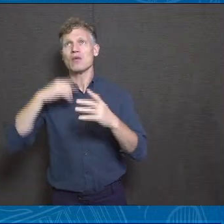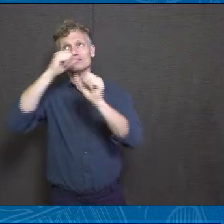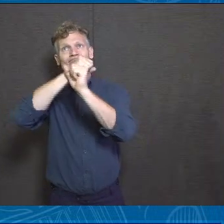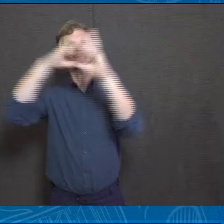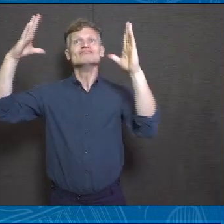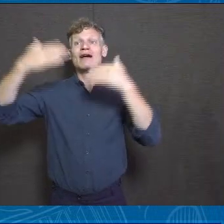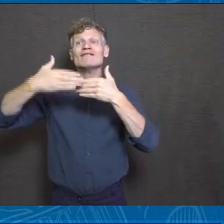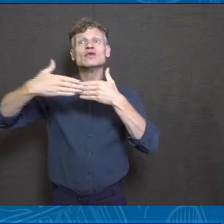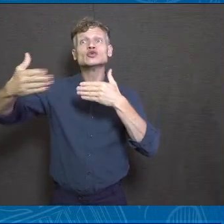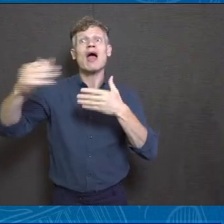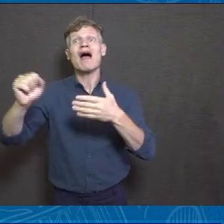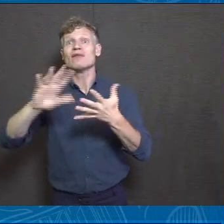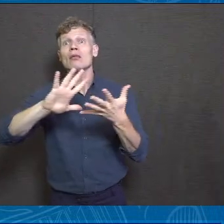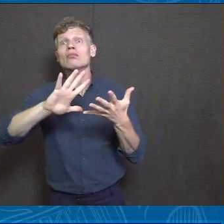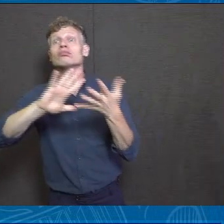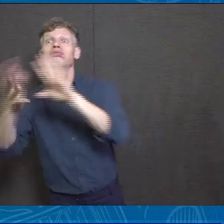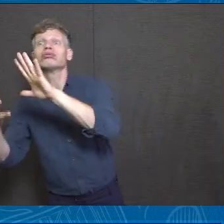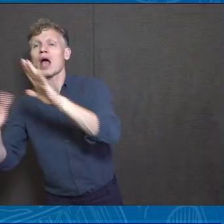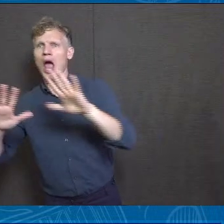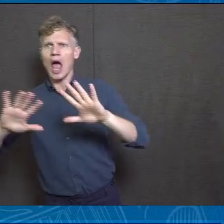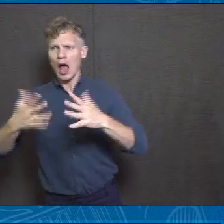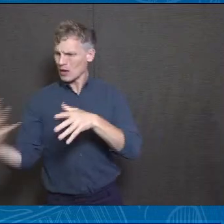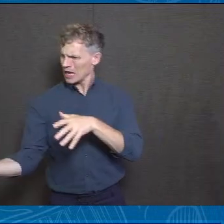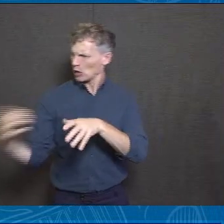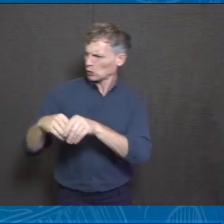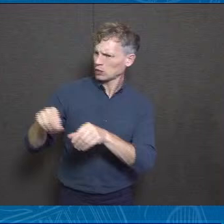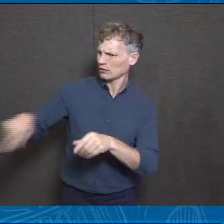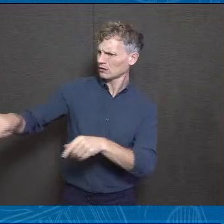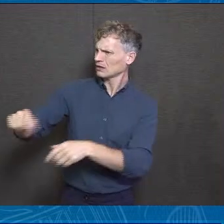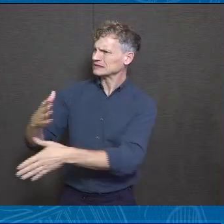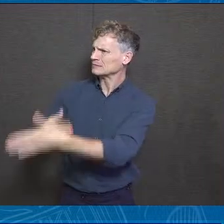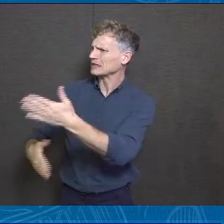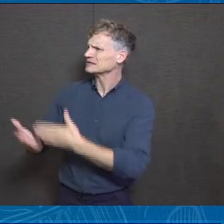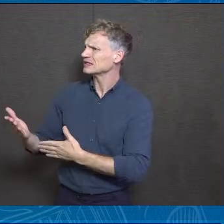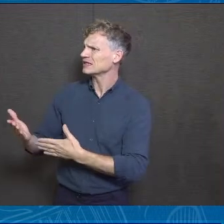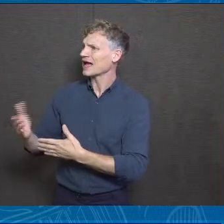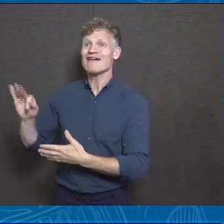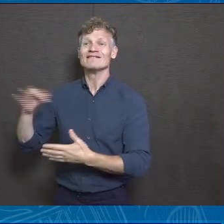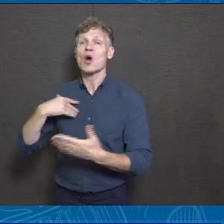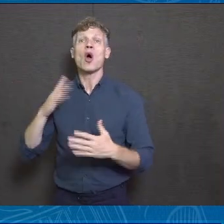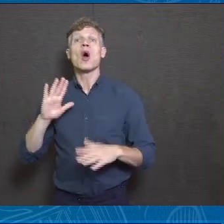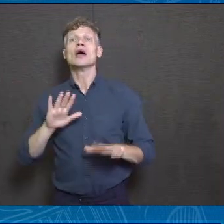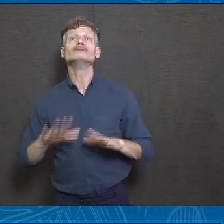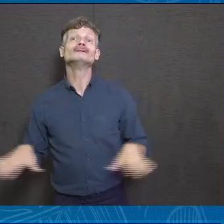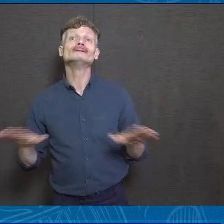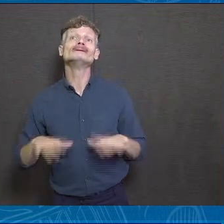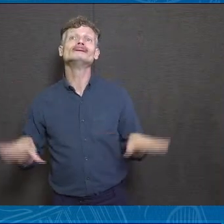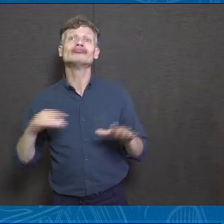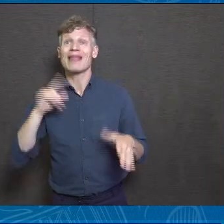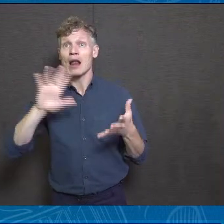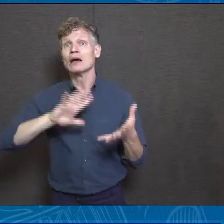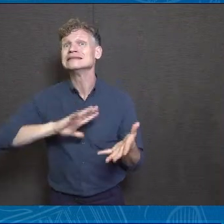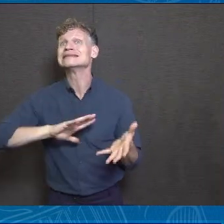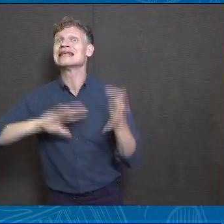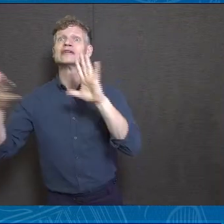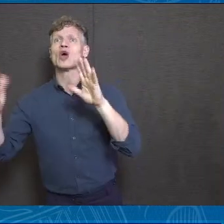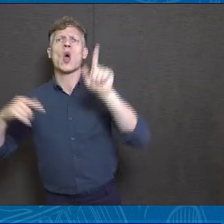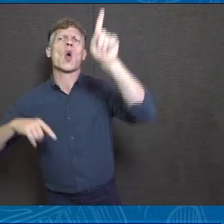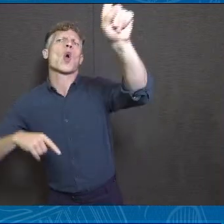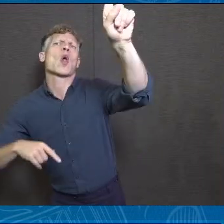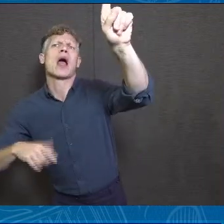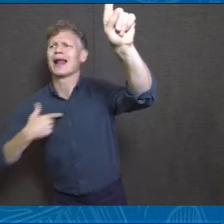itself. Otherwise, it will be very difficult to bring their voice in the planning process and also in the rescue